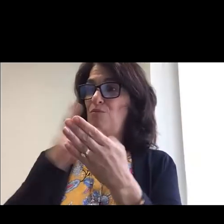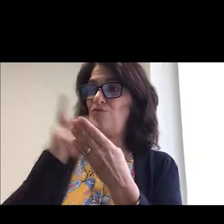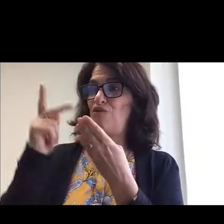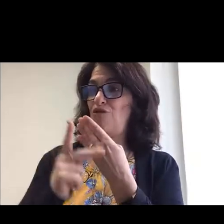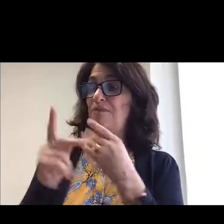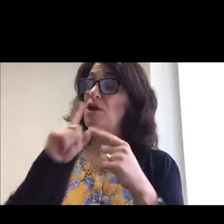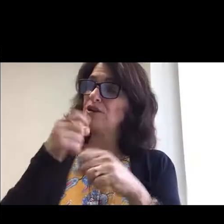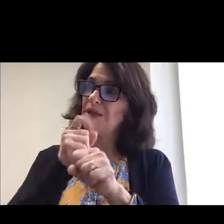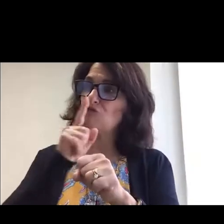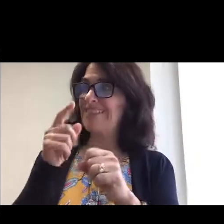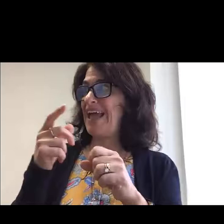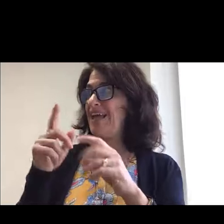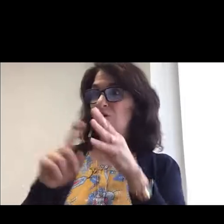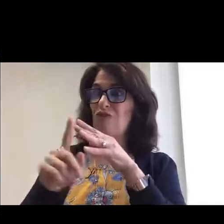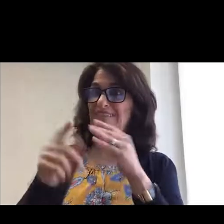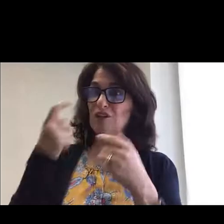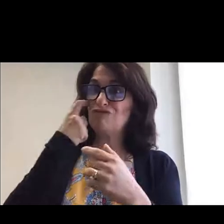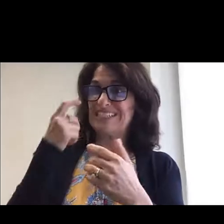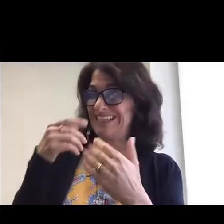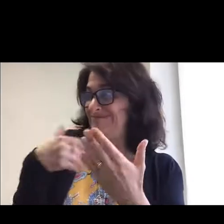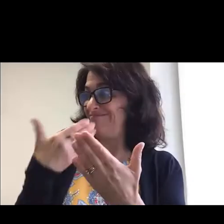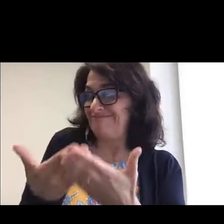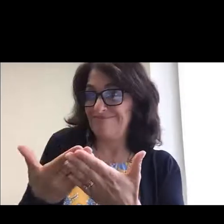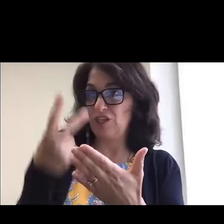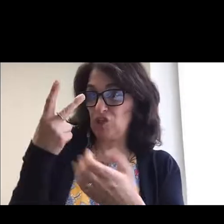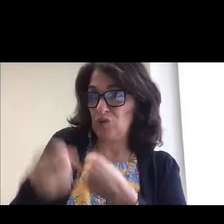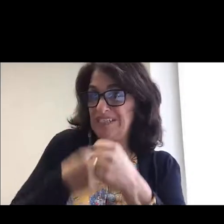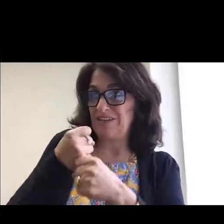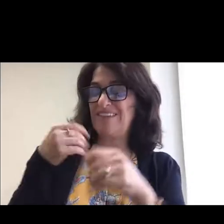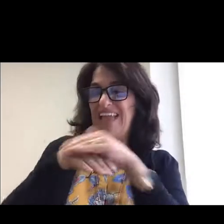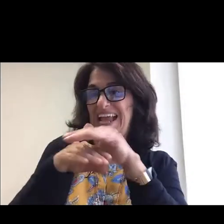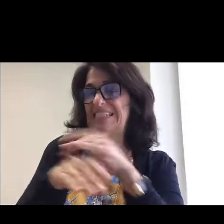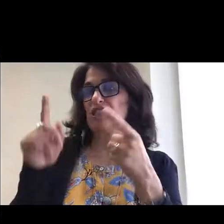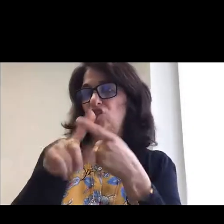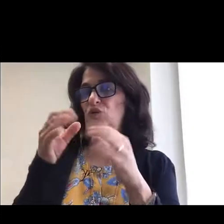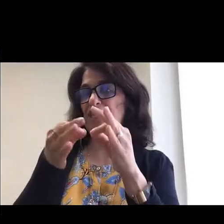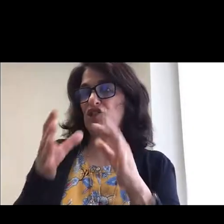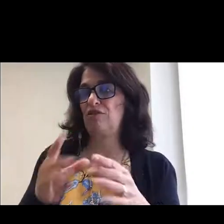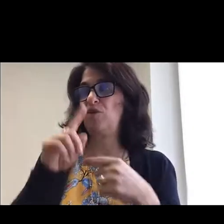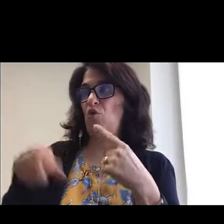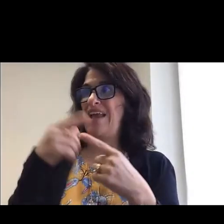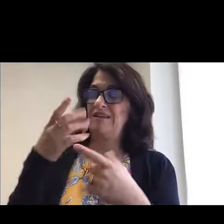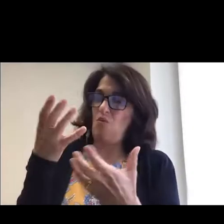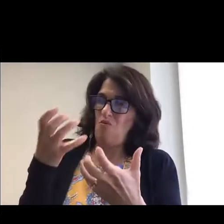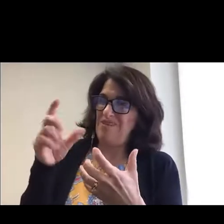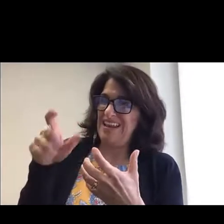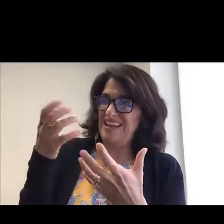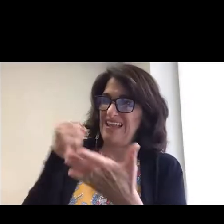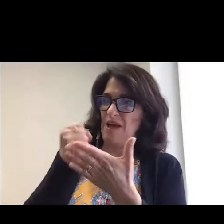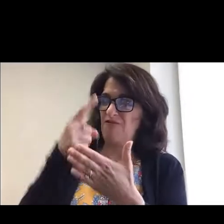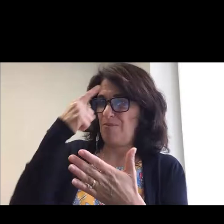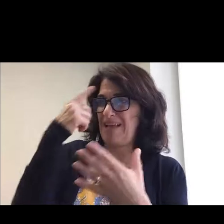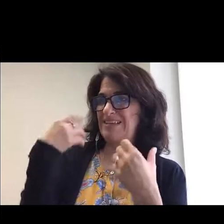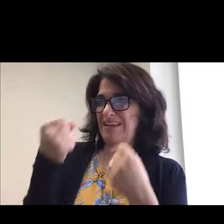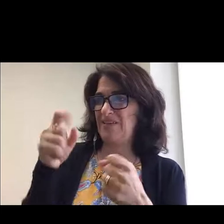in the U.S. in the past 2 years have access to interpreters when seeking help for mental health needs. And now I'll turn it